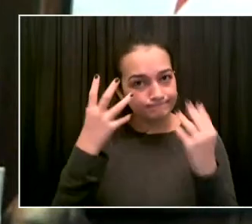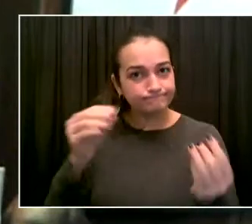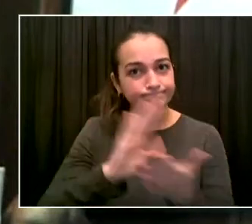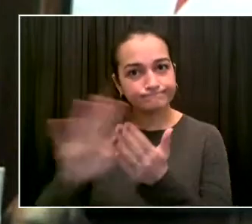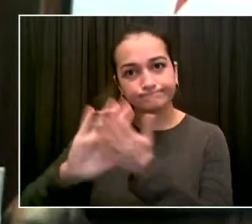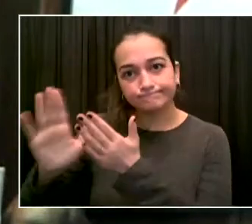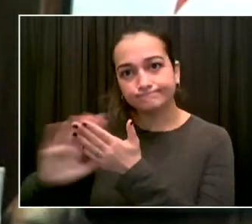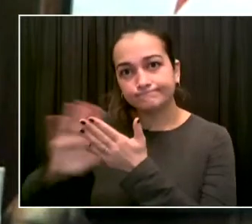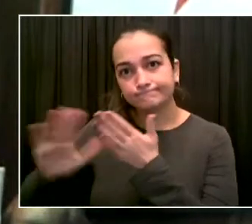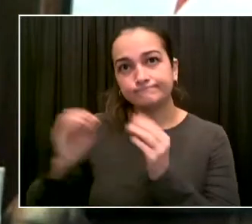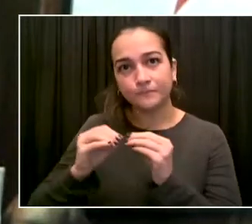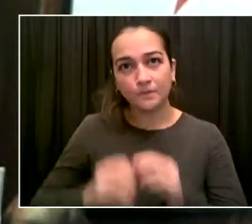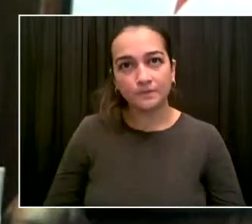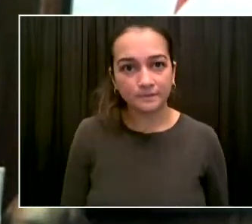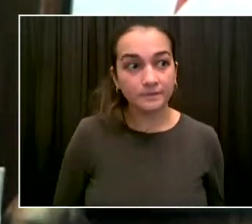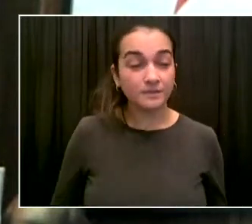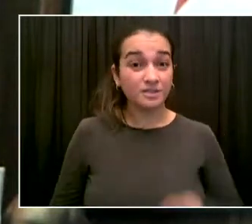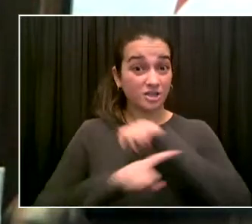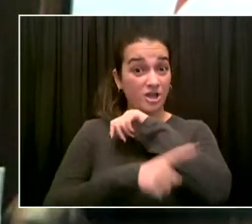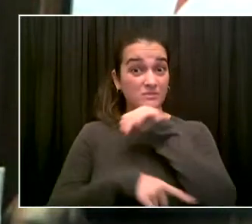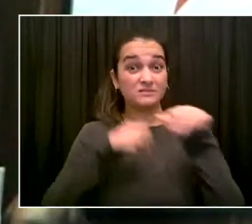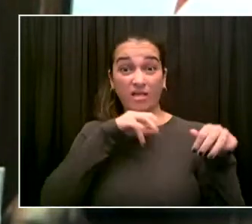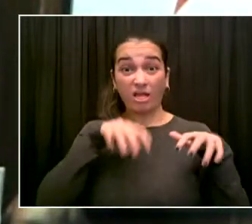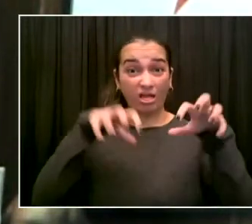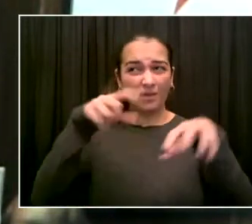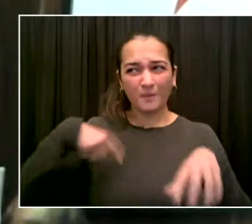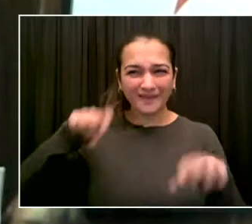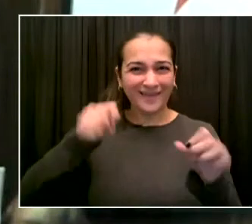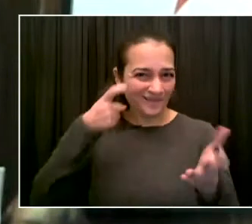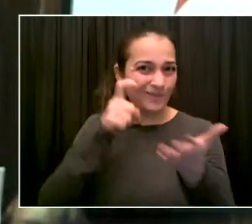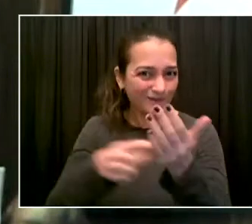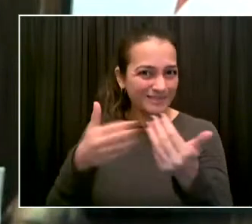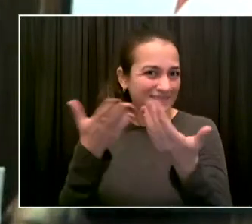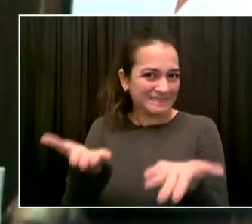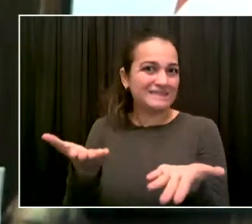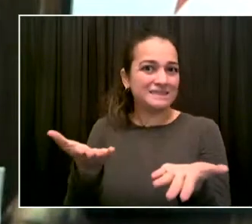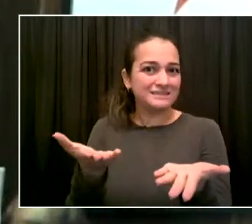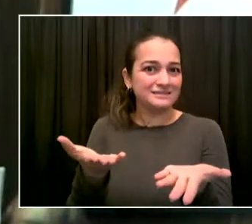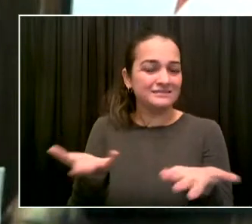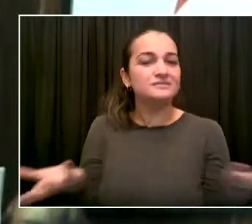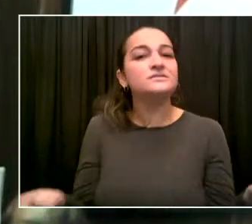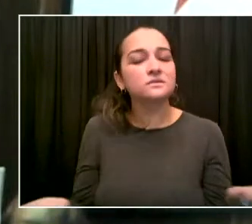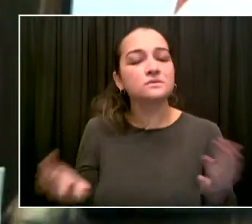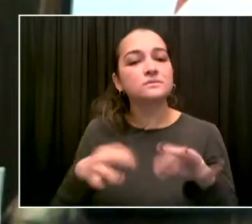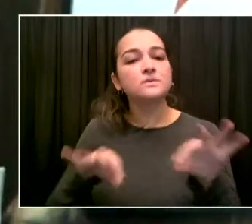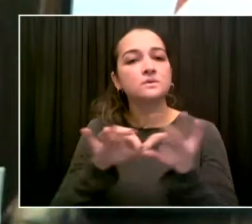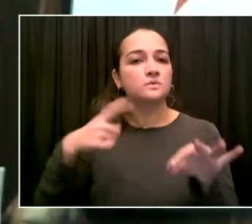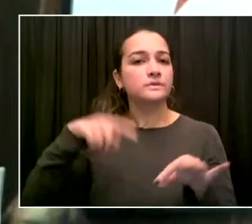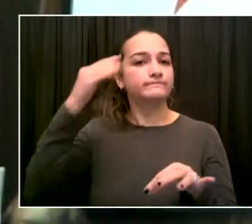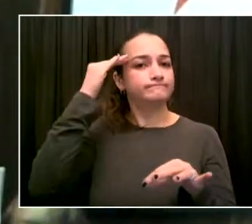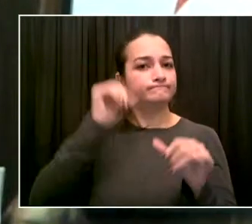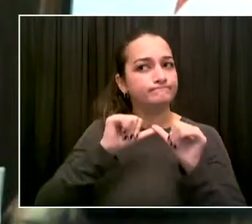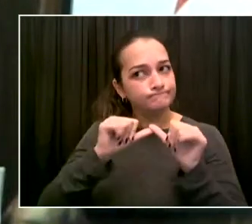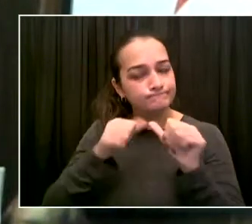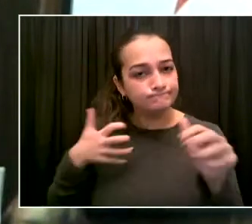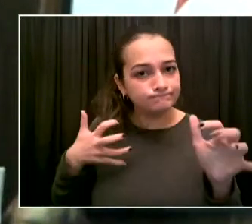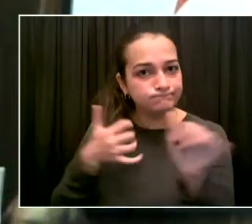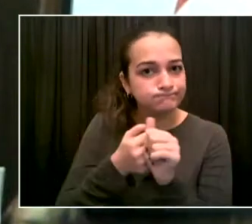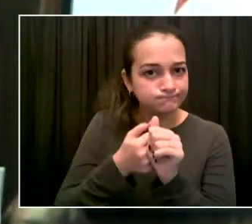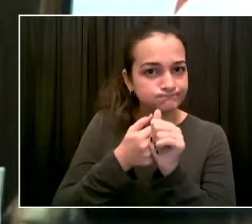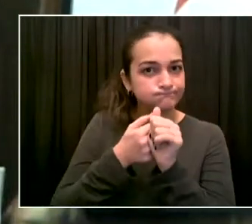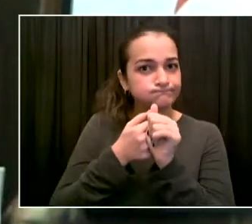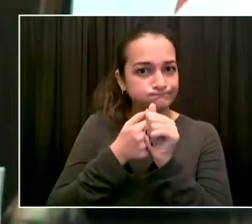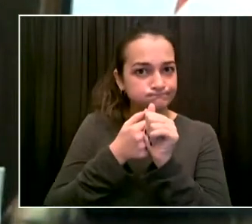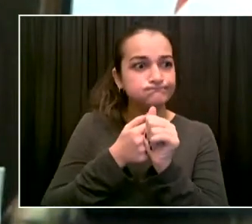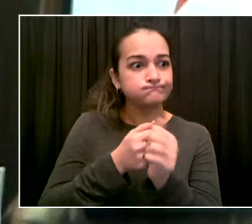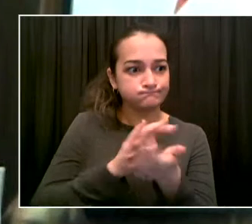take a little while to right the ship. We have full staffing in place throughout the weekend. We did work the extra service day on Sunday to do the best we can to catch up. And